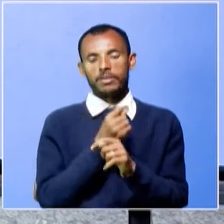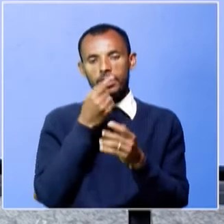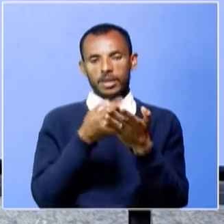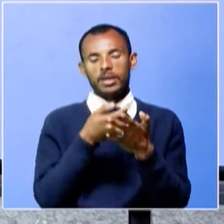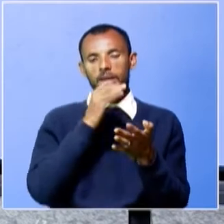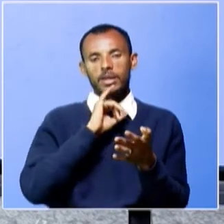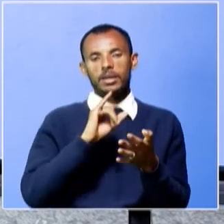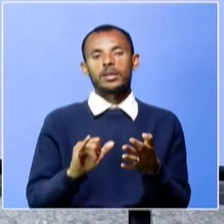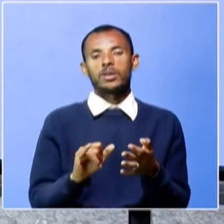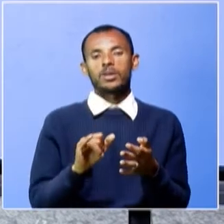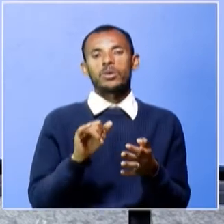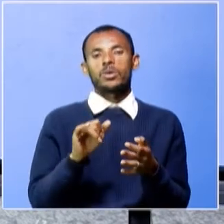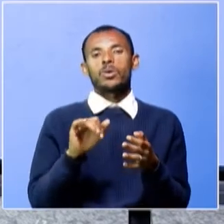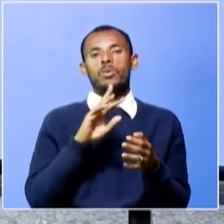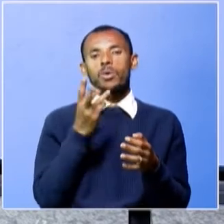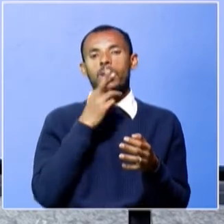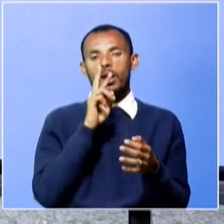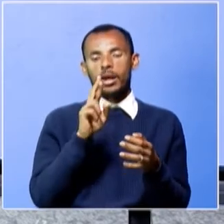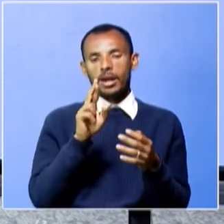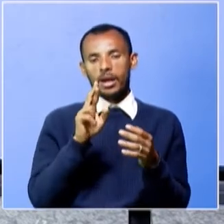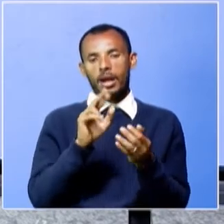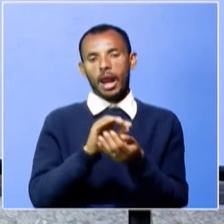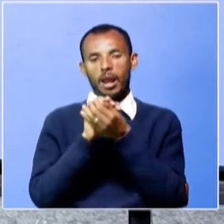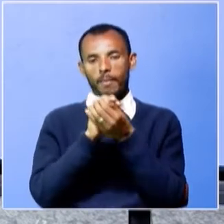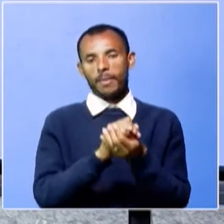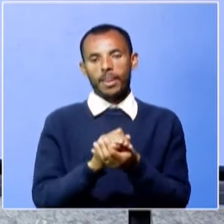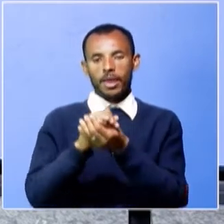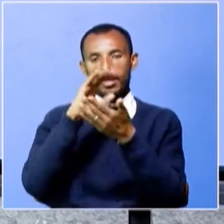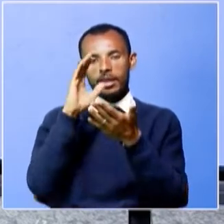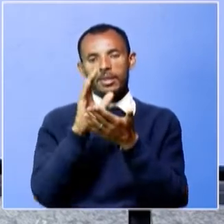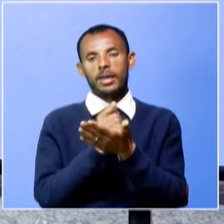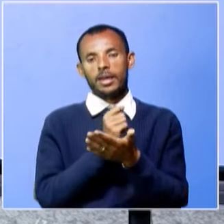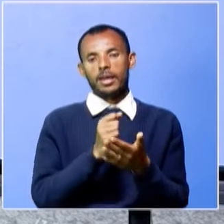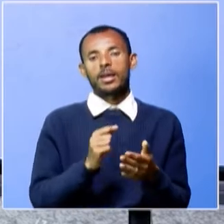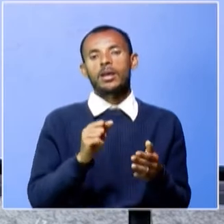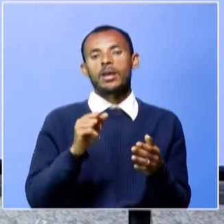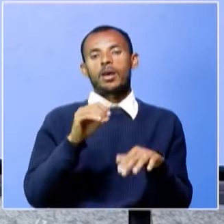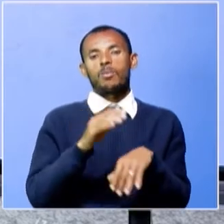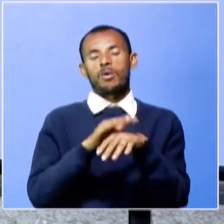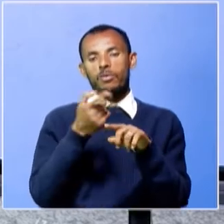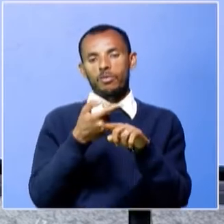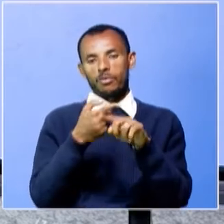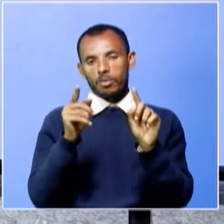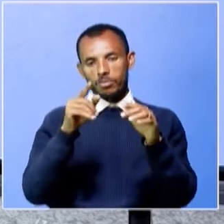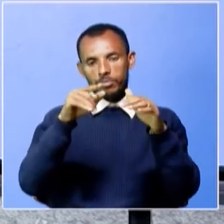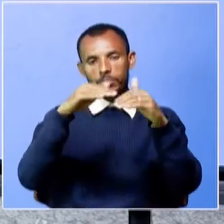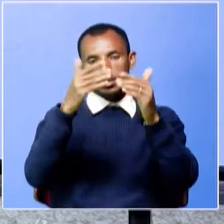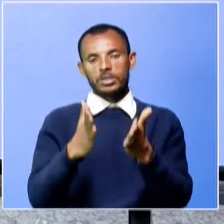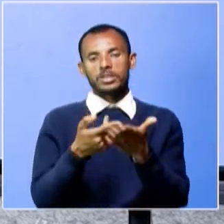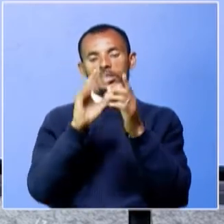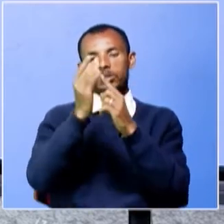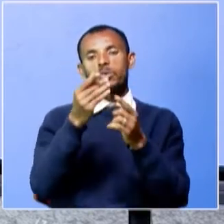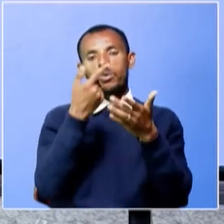is we are randomly taking a ball from a box. In this situation, what is